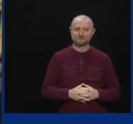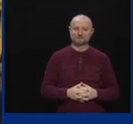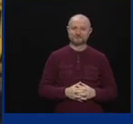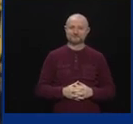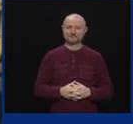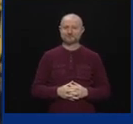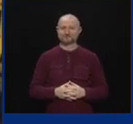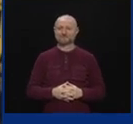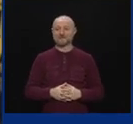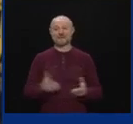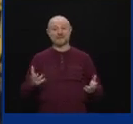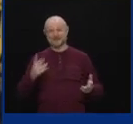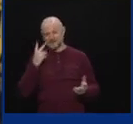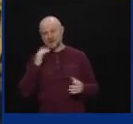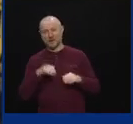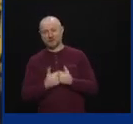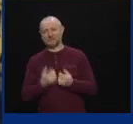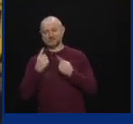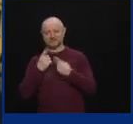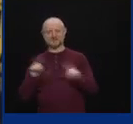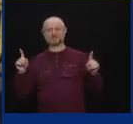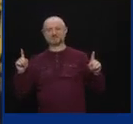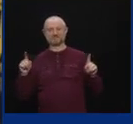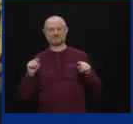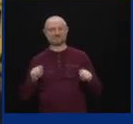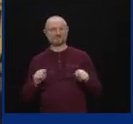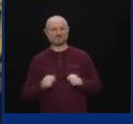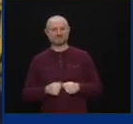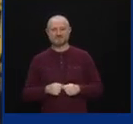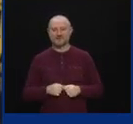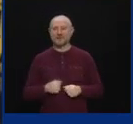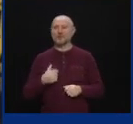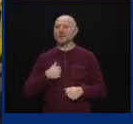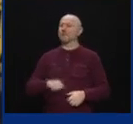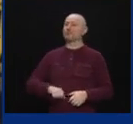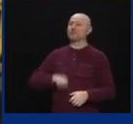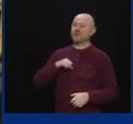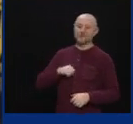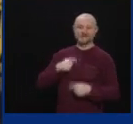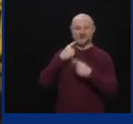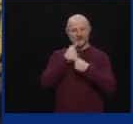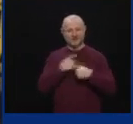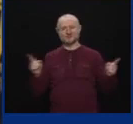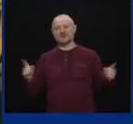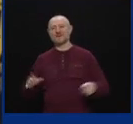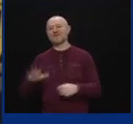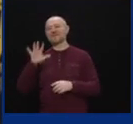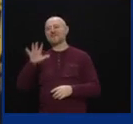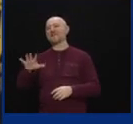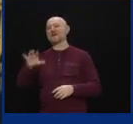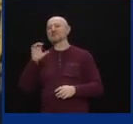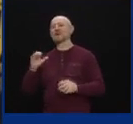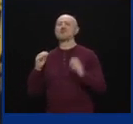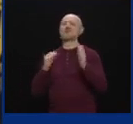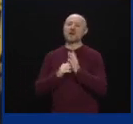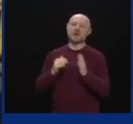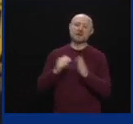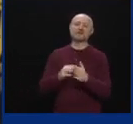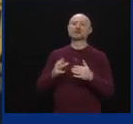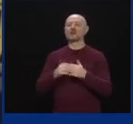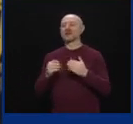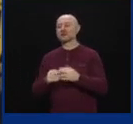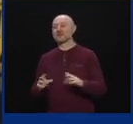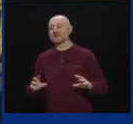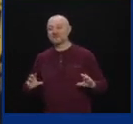So that's how it all comes together. And I was proud to announce a $500 million investment in